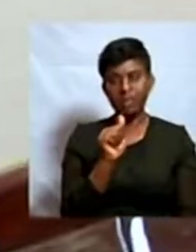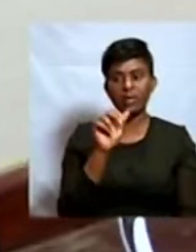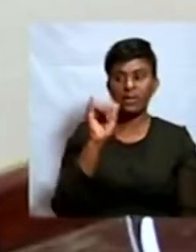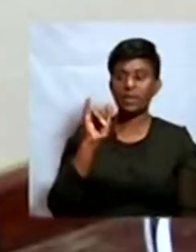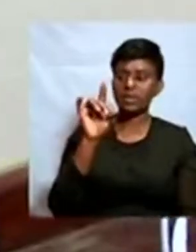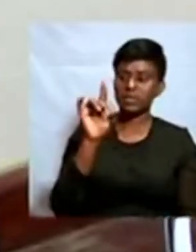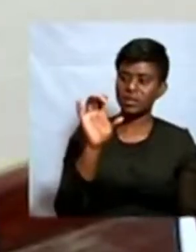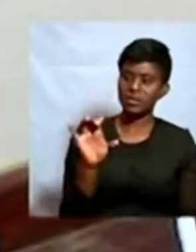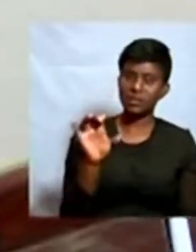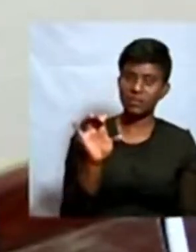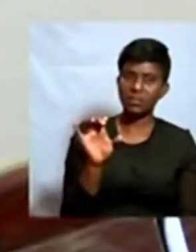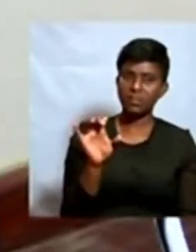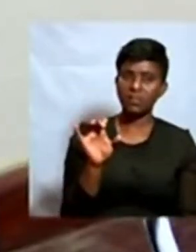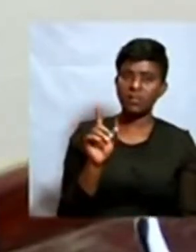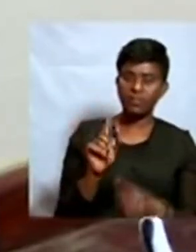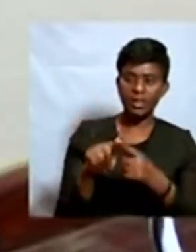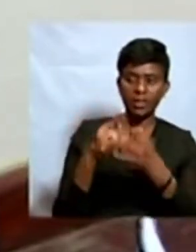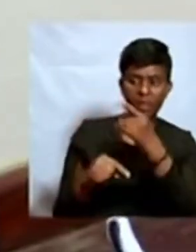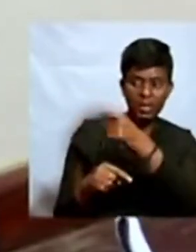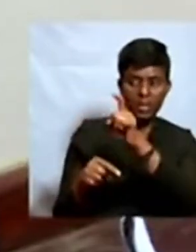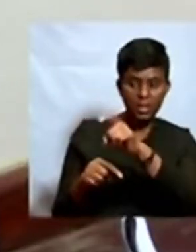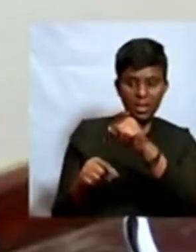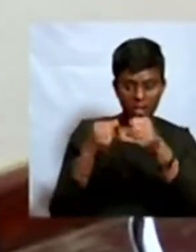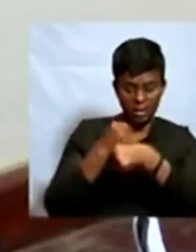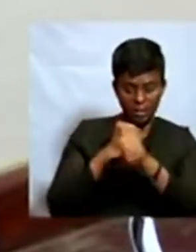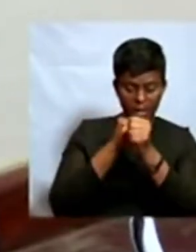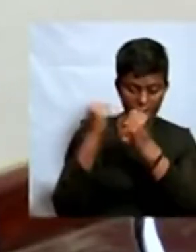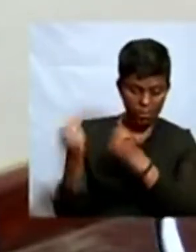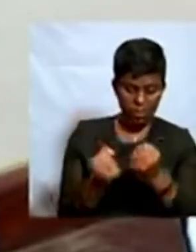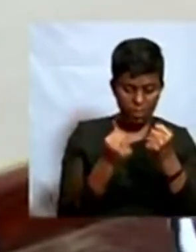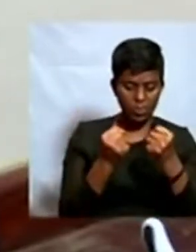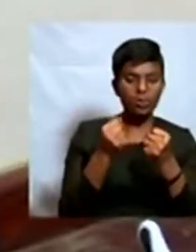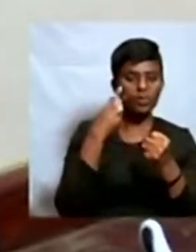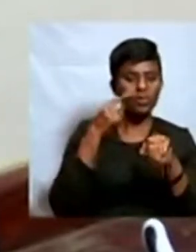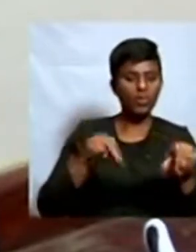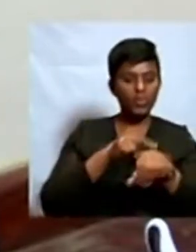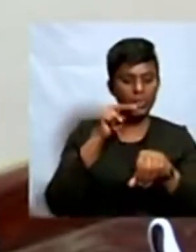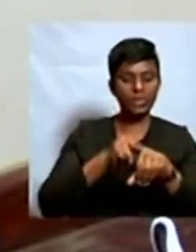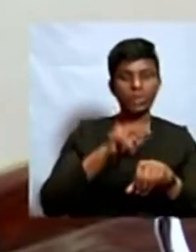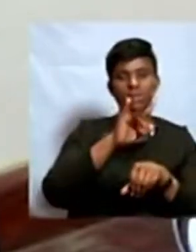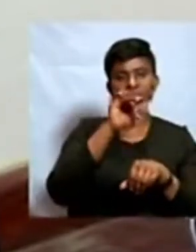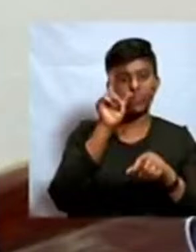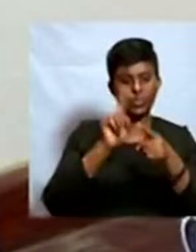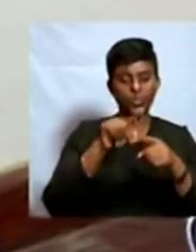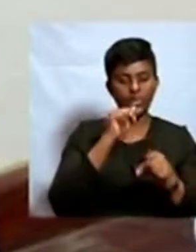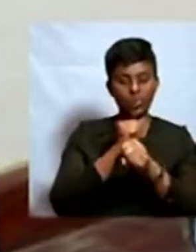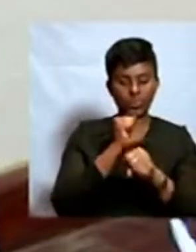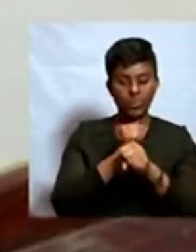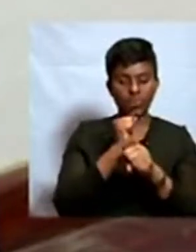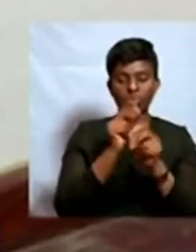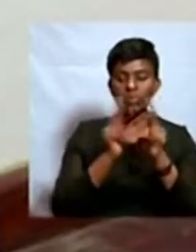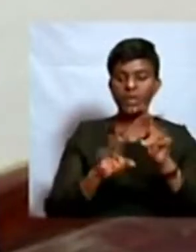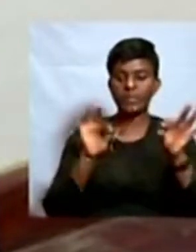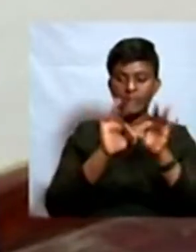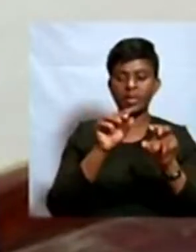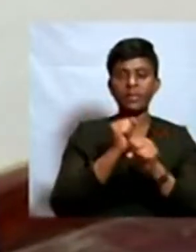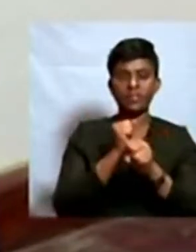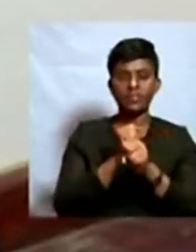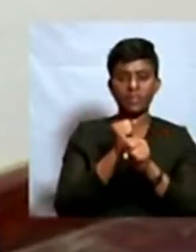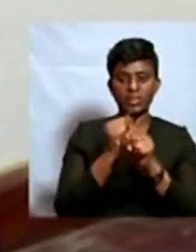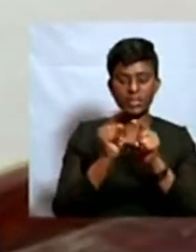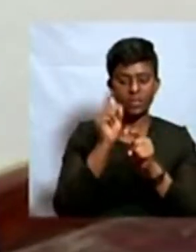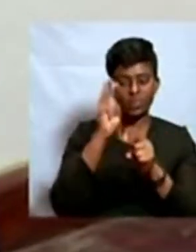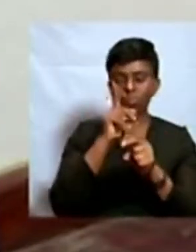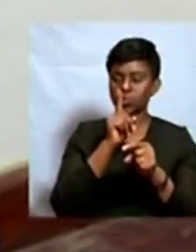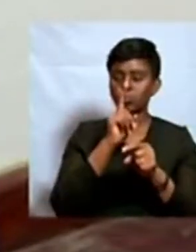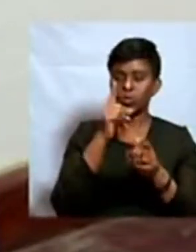IDC, but that needs to be strengthened because for the national airline to perform a viable operation, it would